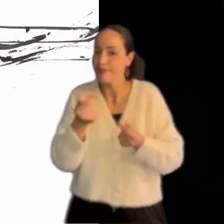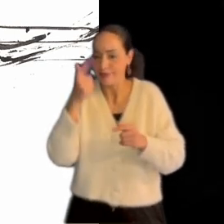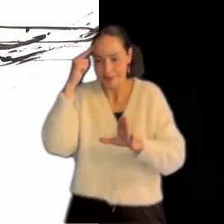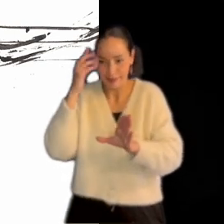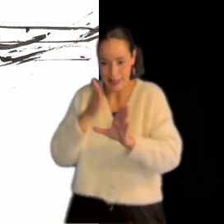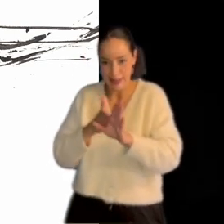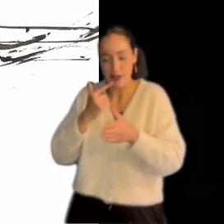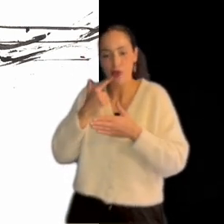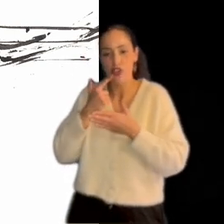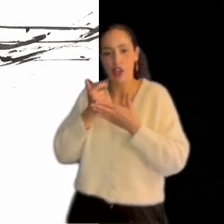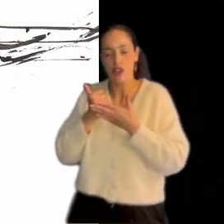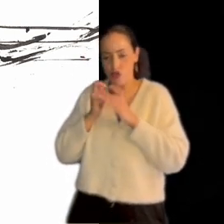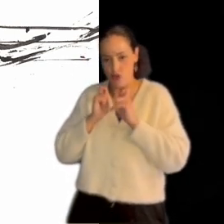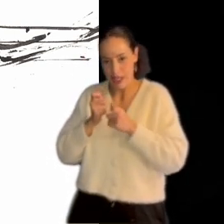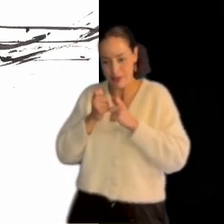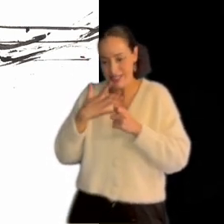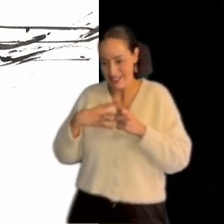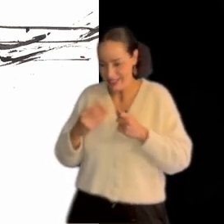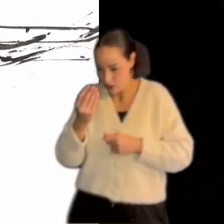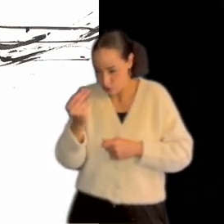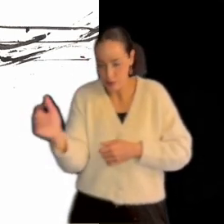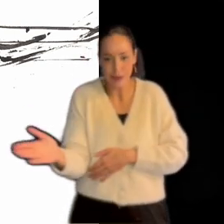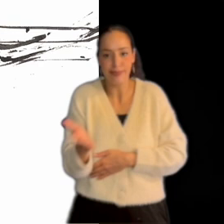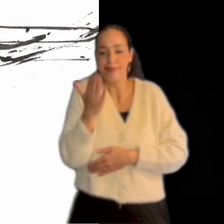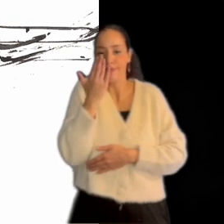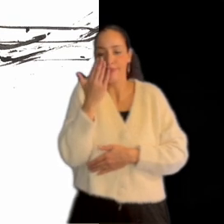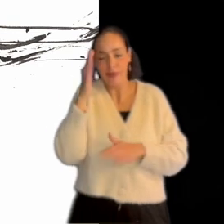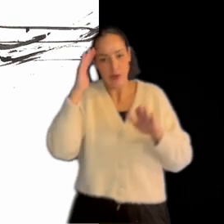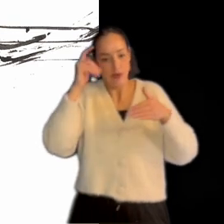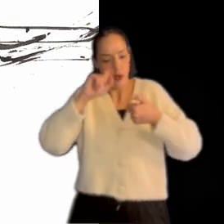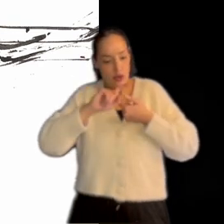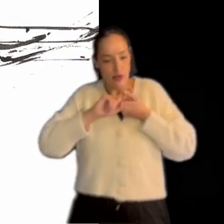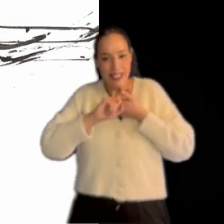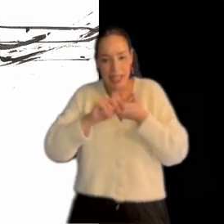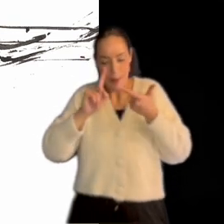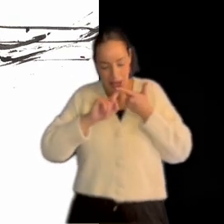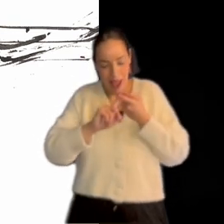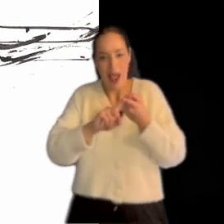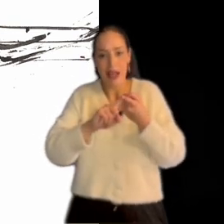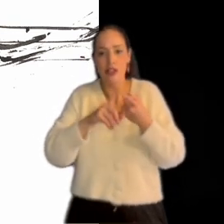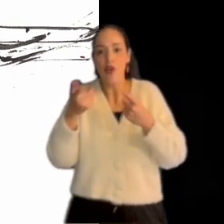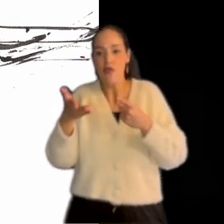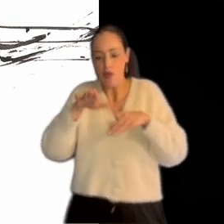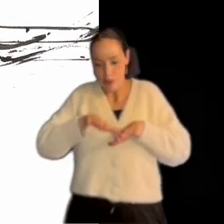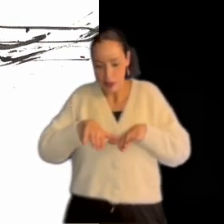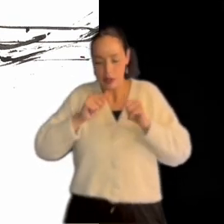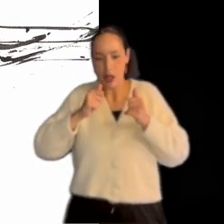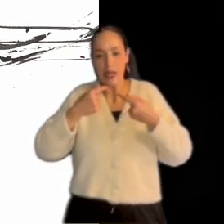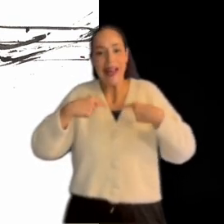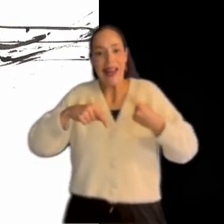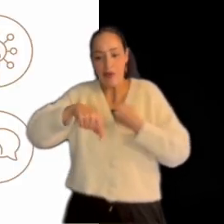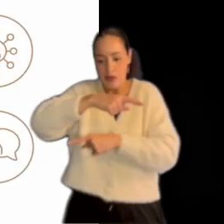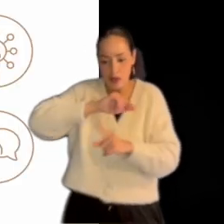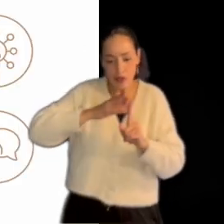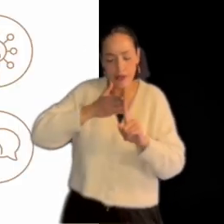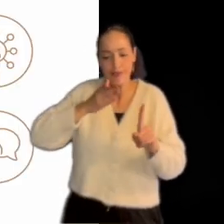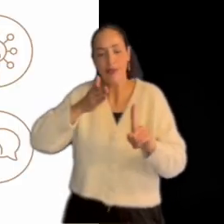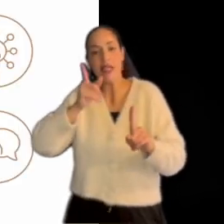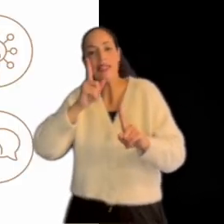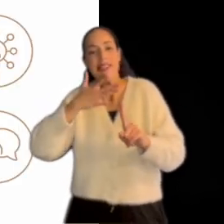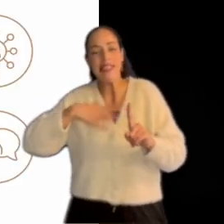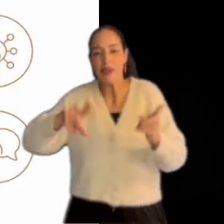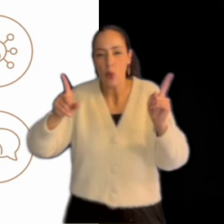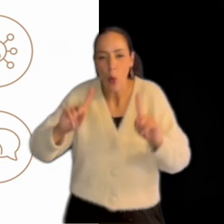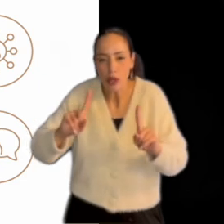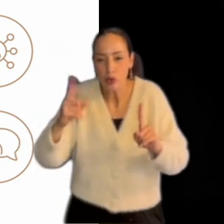identify what is needed, who is best to provide it, and to refer onwards so that early intervention may become possible.